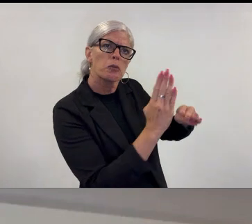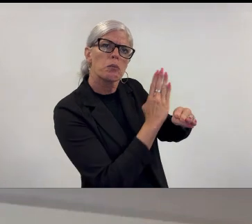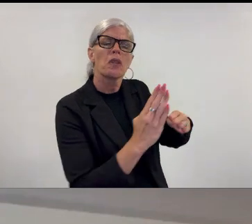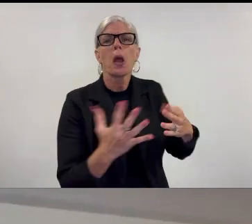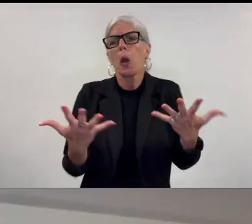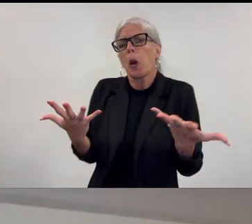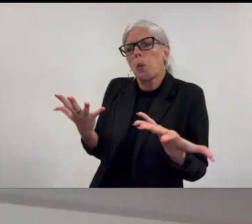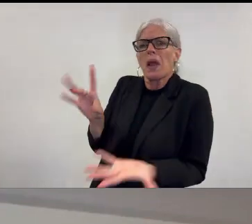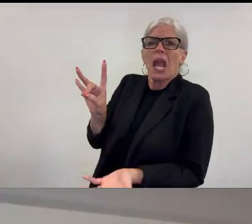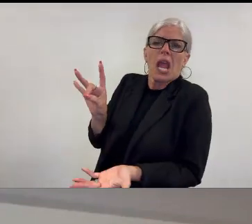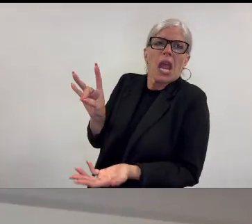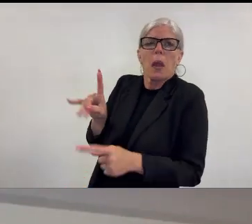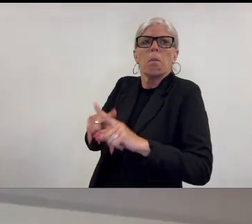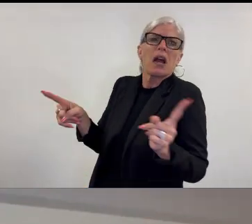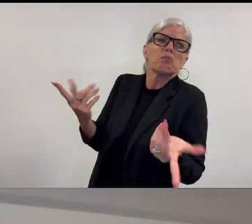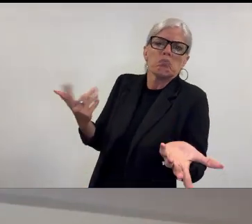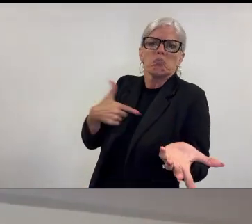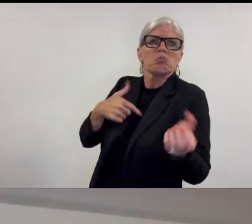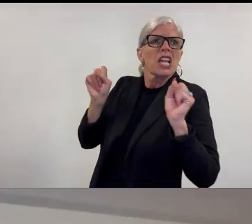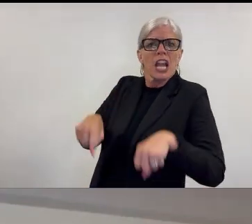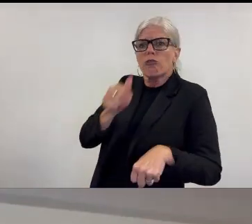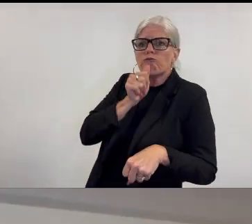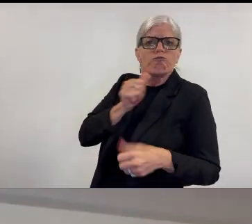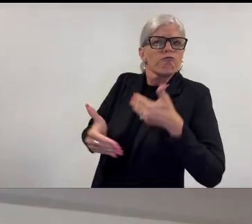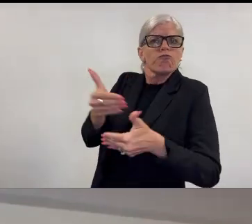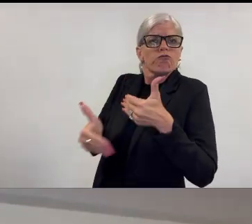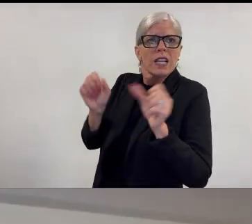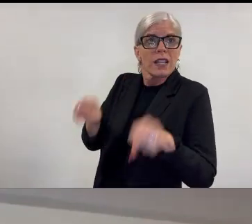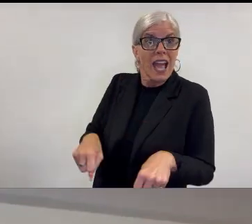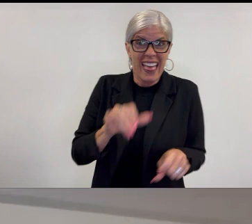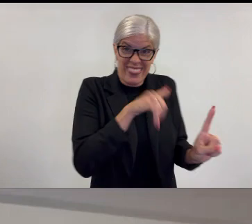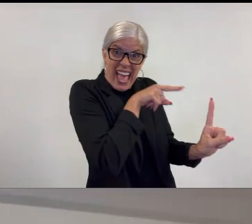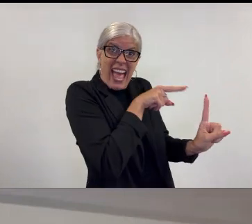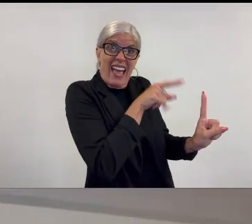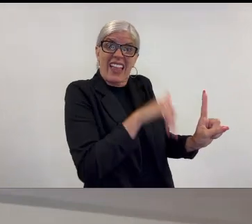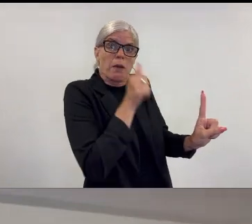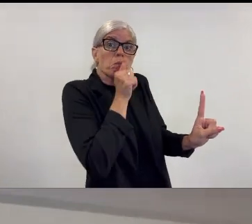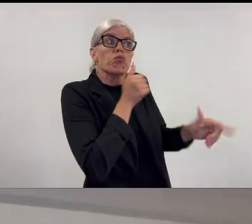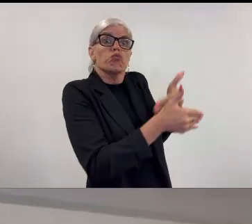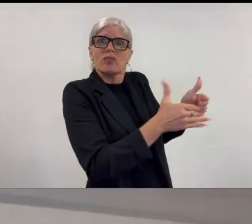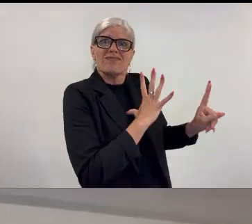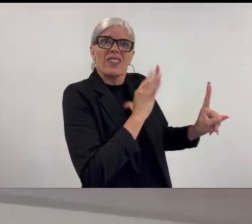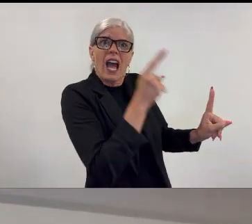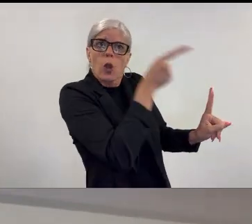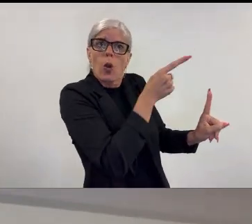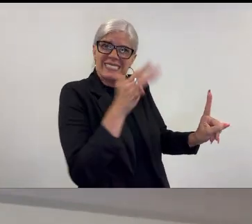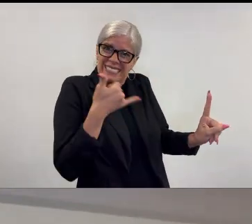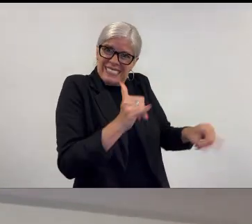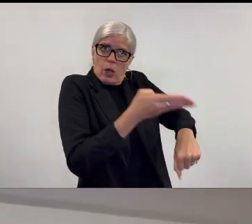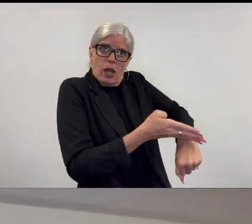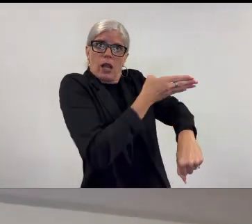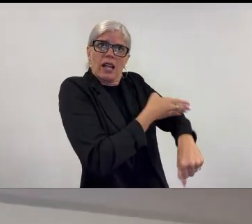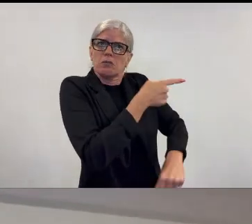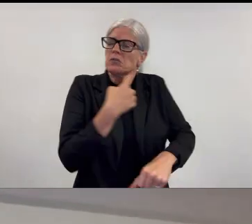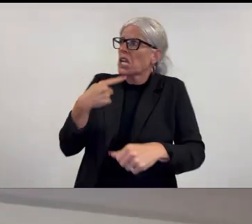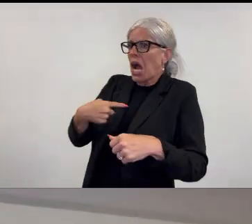the individual with spinal cord injury that will not have neuropathic pain, and but everybody else does. So